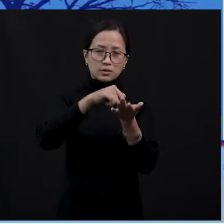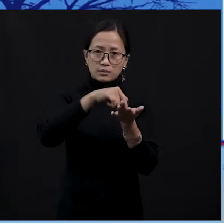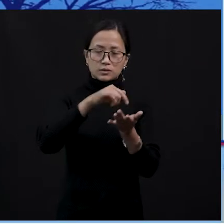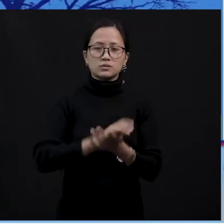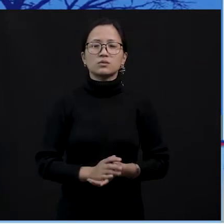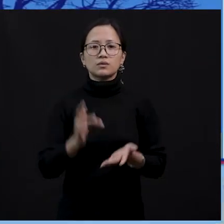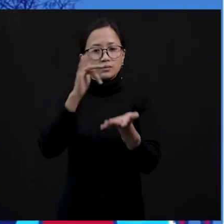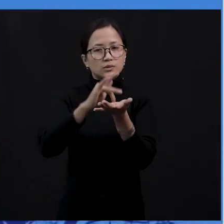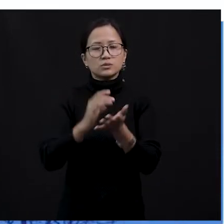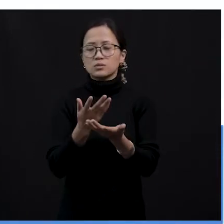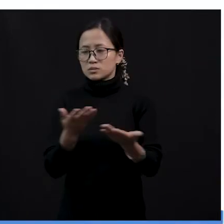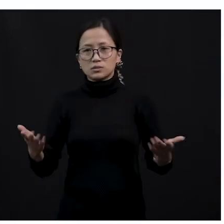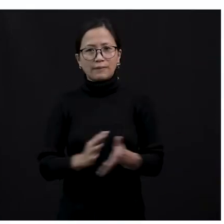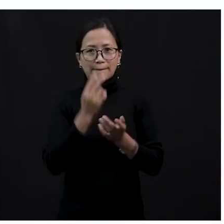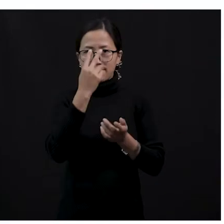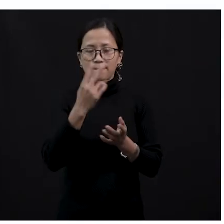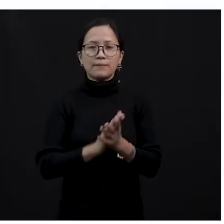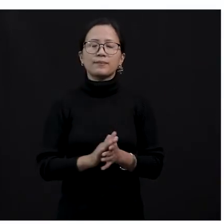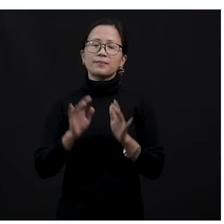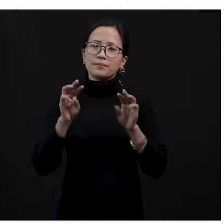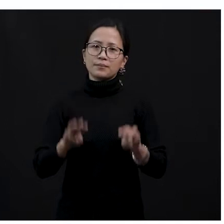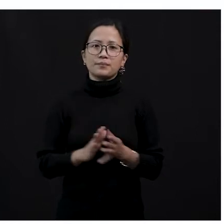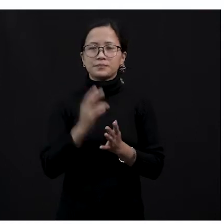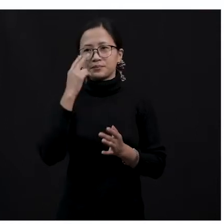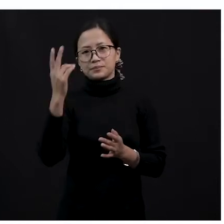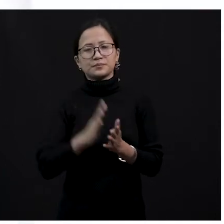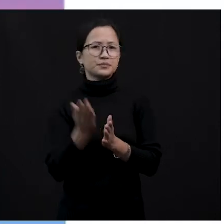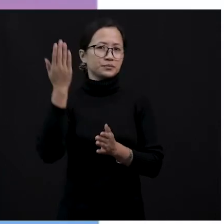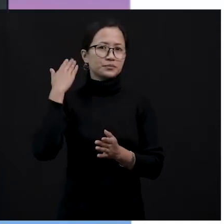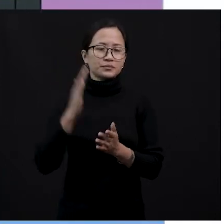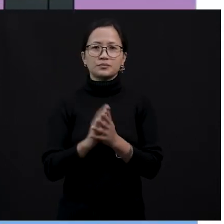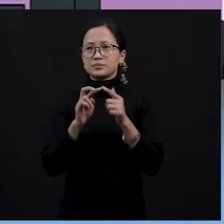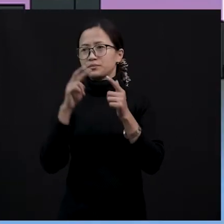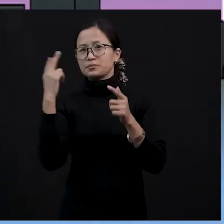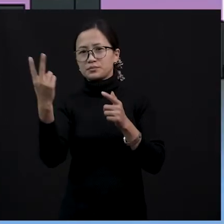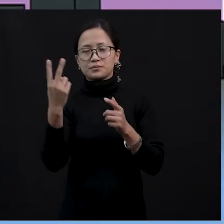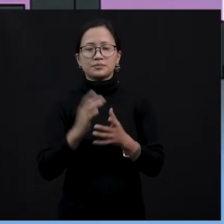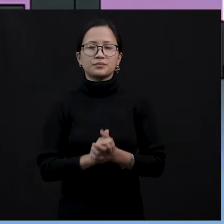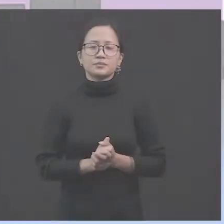about seeing all those places that he might have visited in his previous trip.